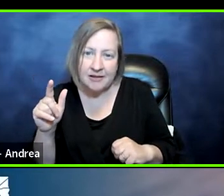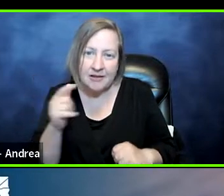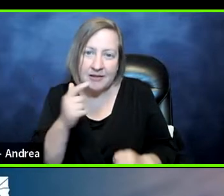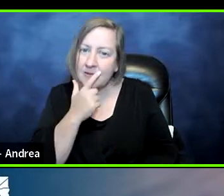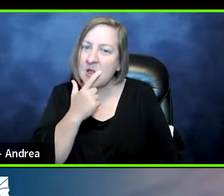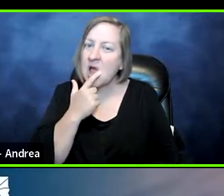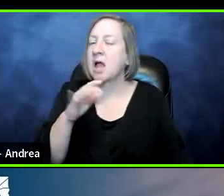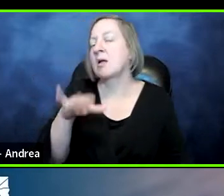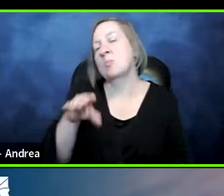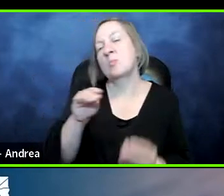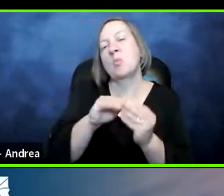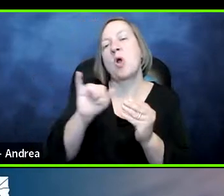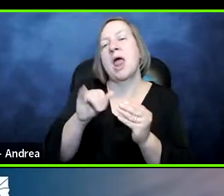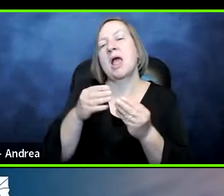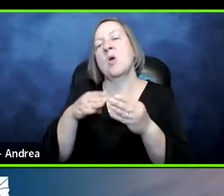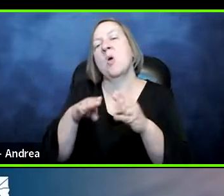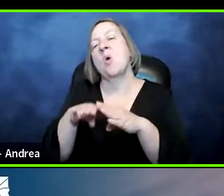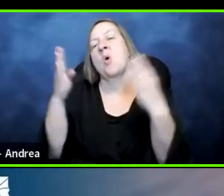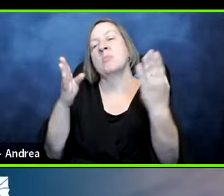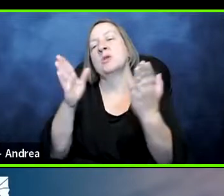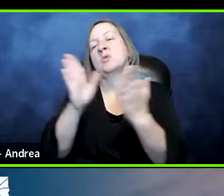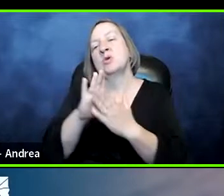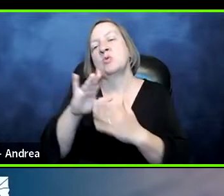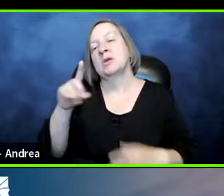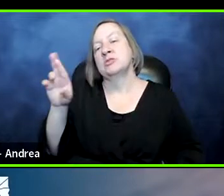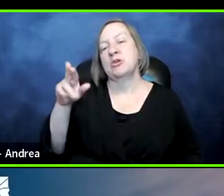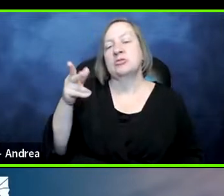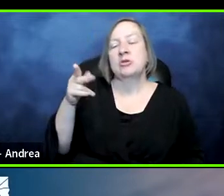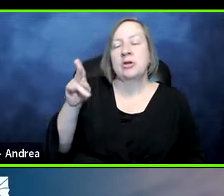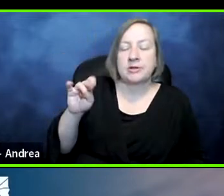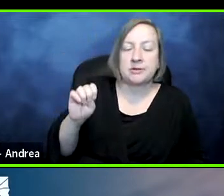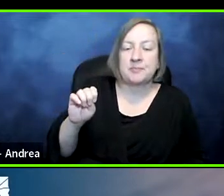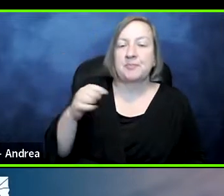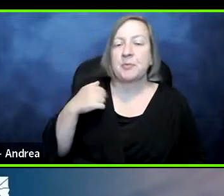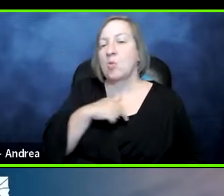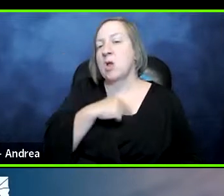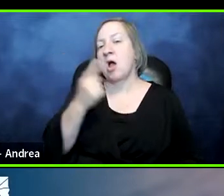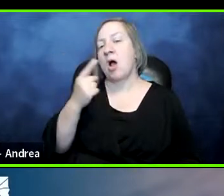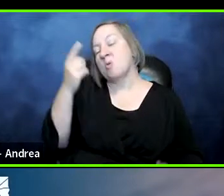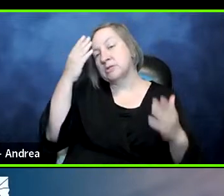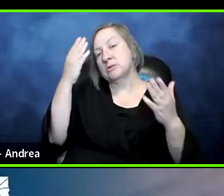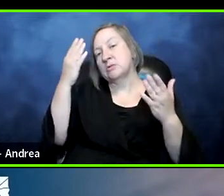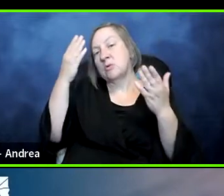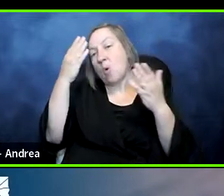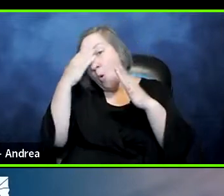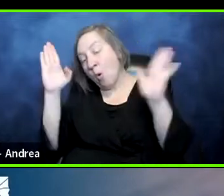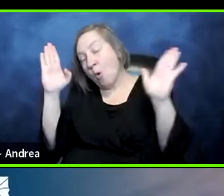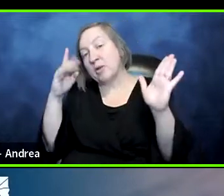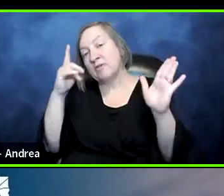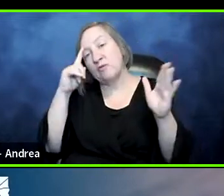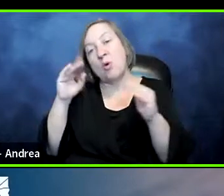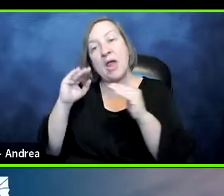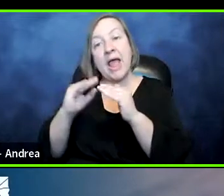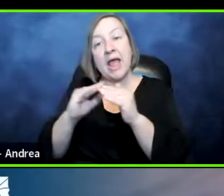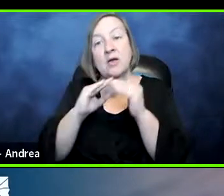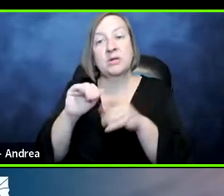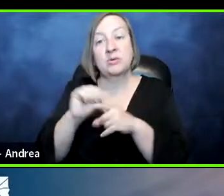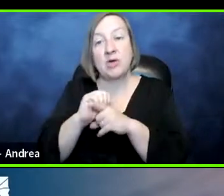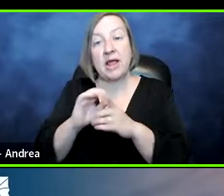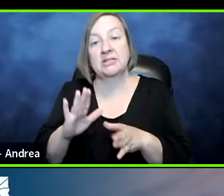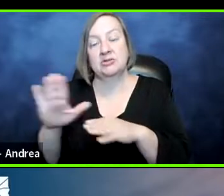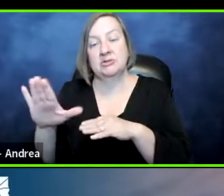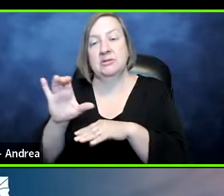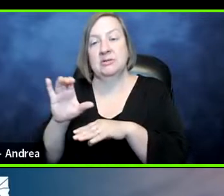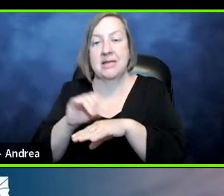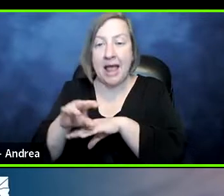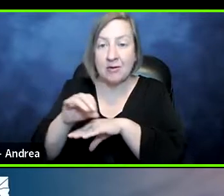Well, it's more of an open request, Dr. Hunt, in that we're always open to our equity practitioners' counsel and